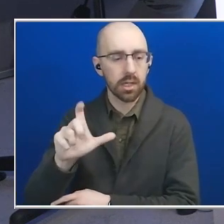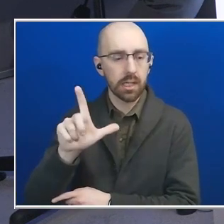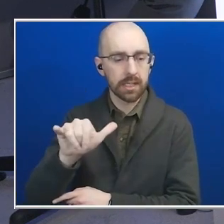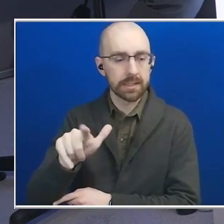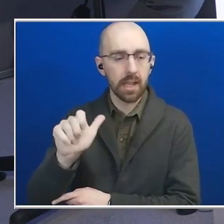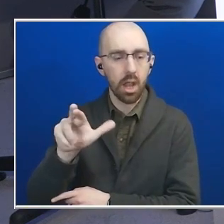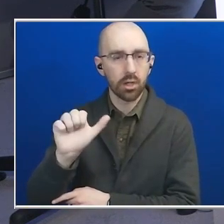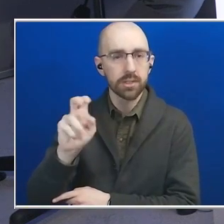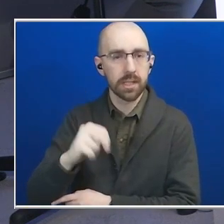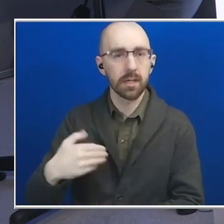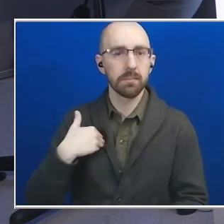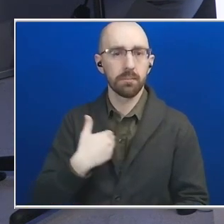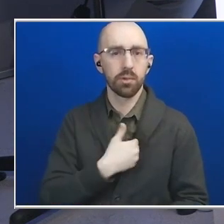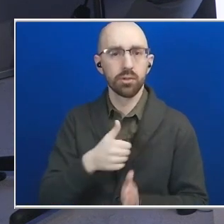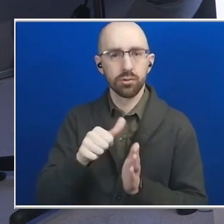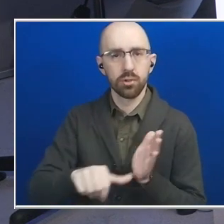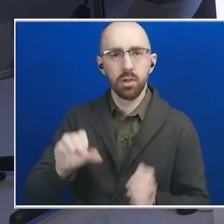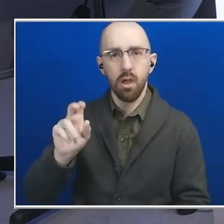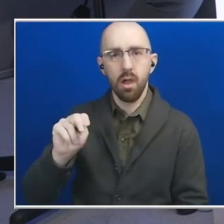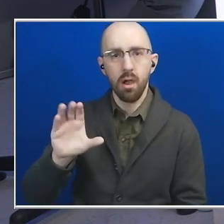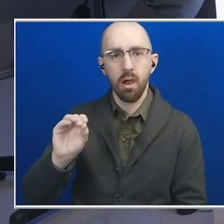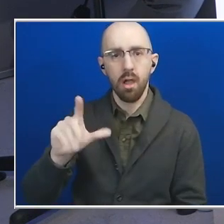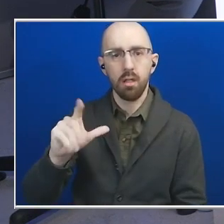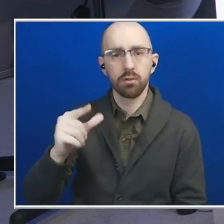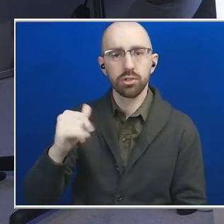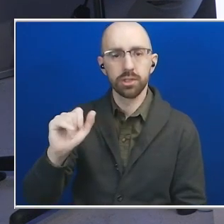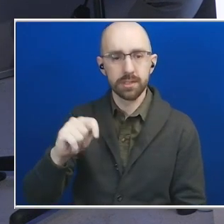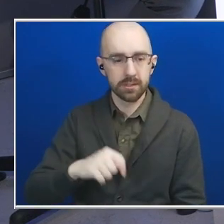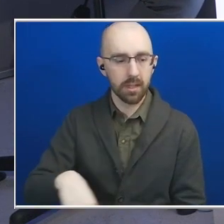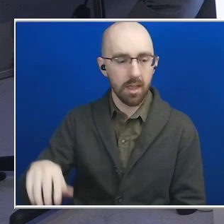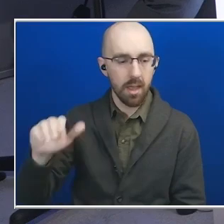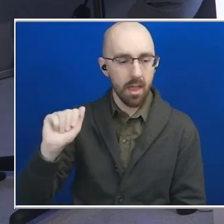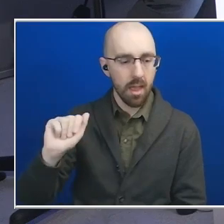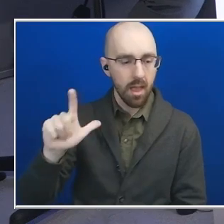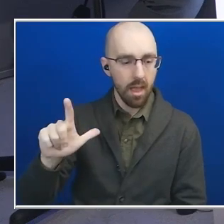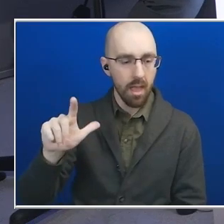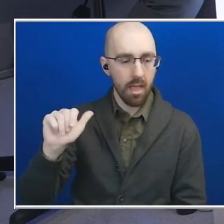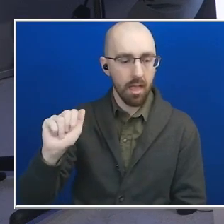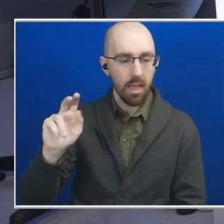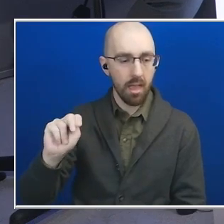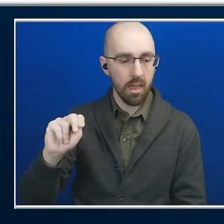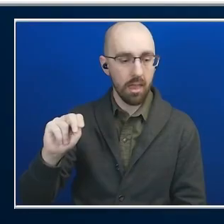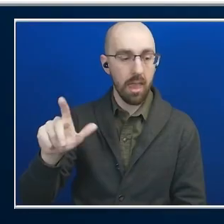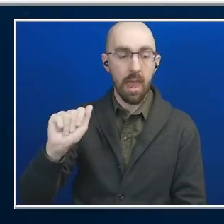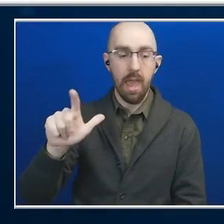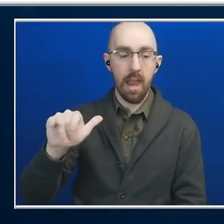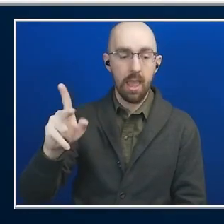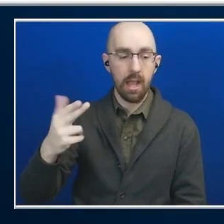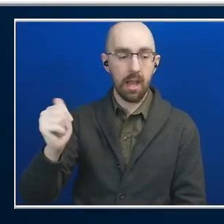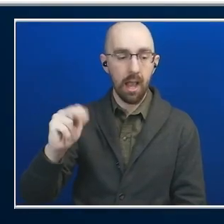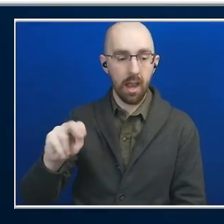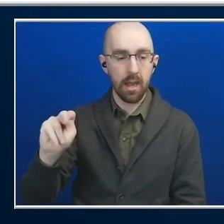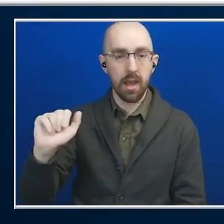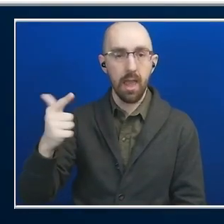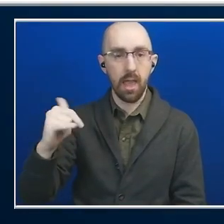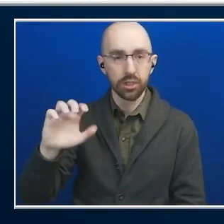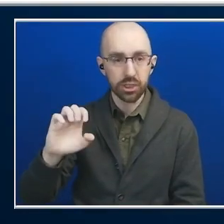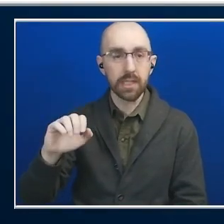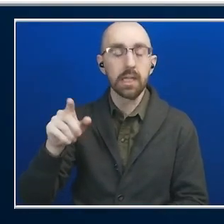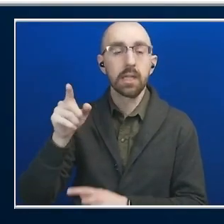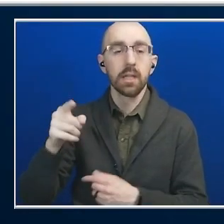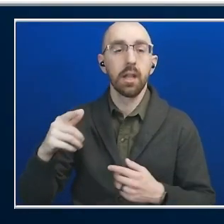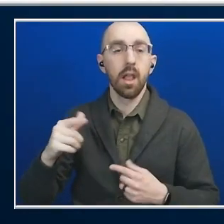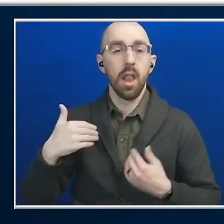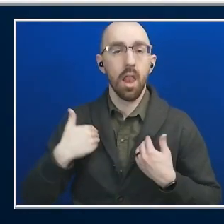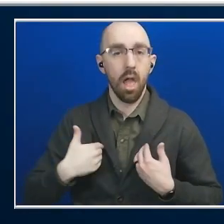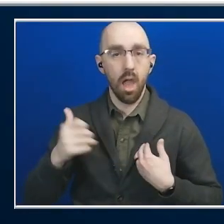oncologist, Dr. Ali Khan Naji is a thoracic surgeon who treats lung cancer and is the medical director of lung cancer screening. Last but not least, joining